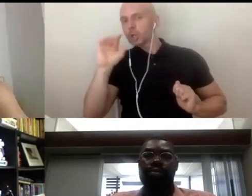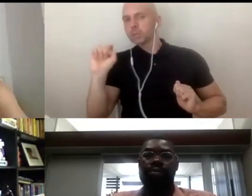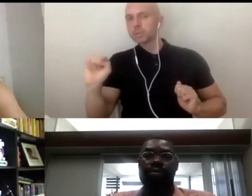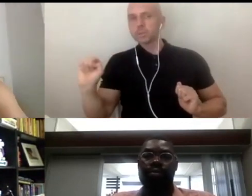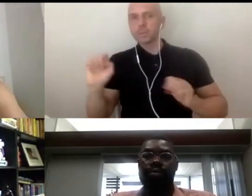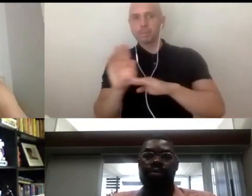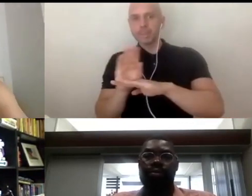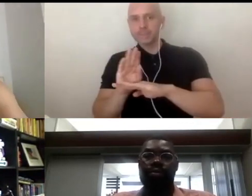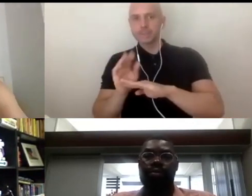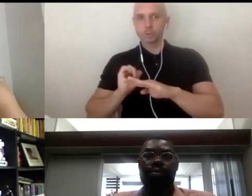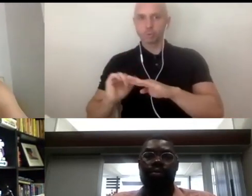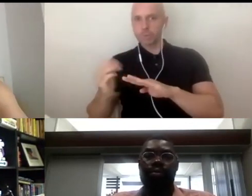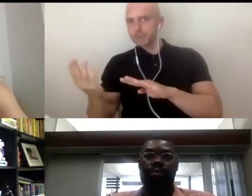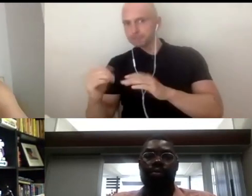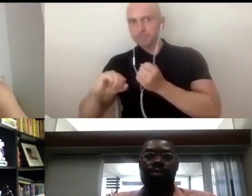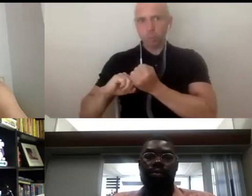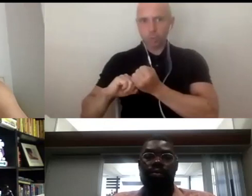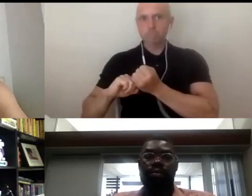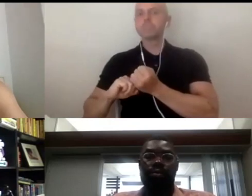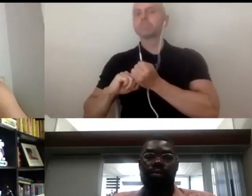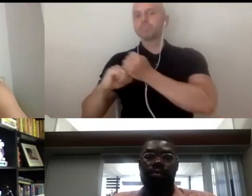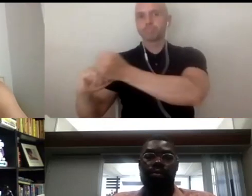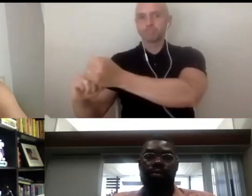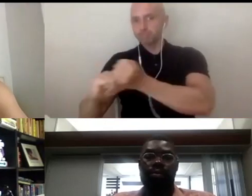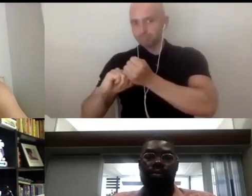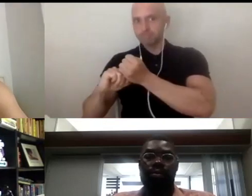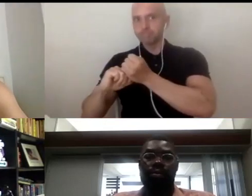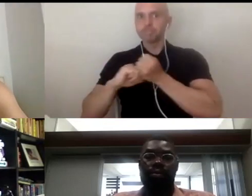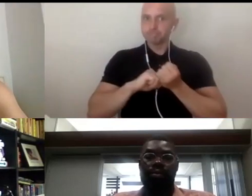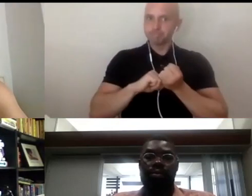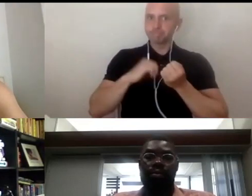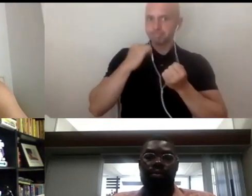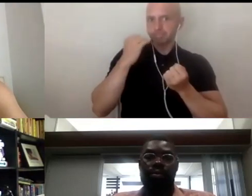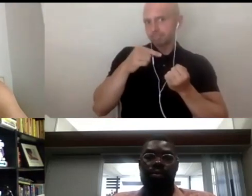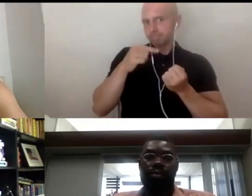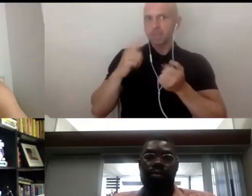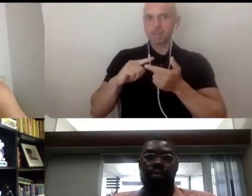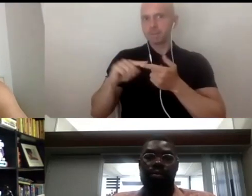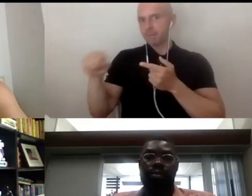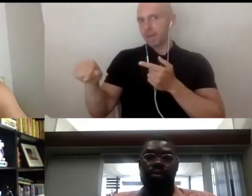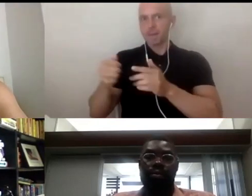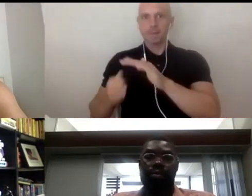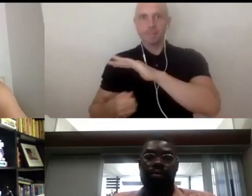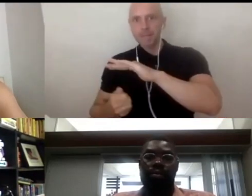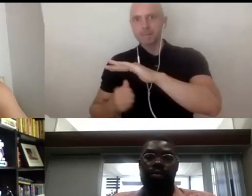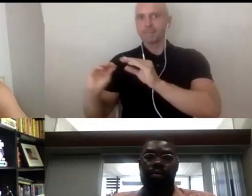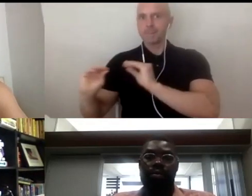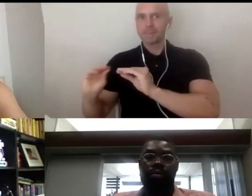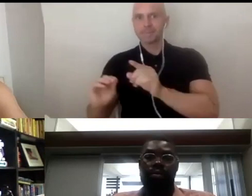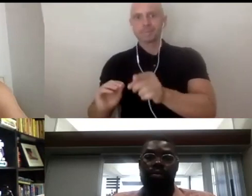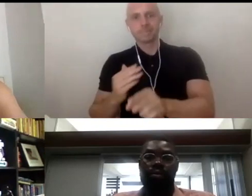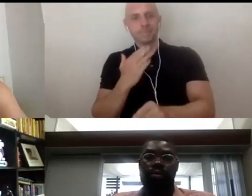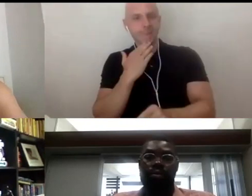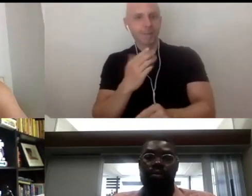some alliances, I think we're all in this together. And you may make some new friends. Thanks, Claire.